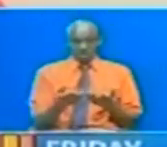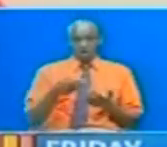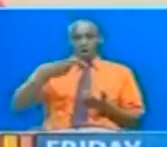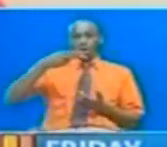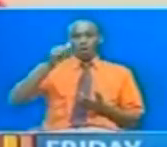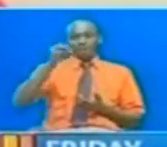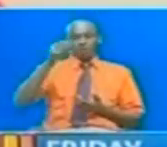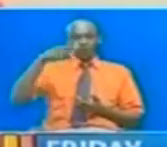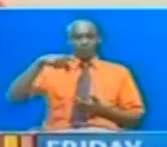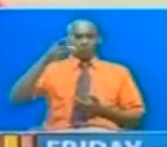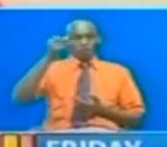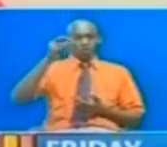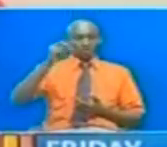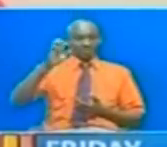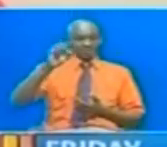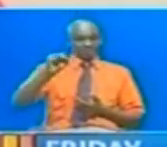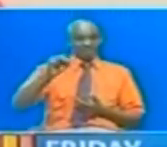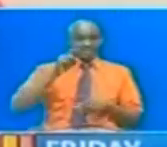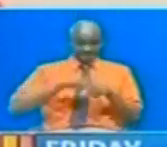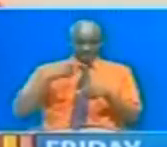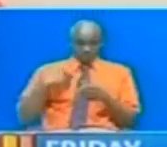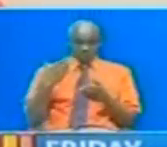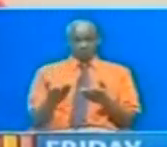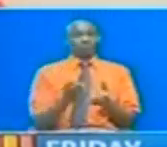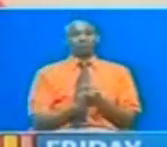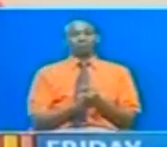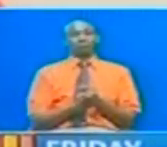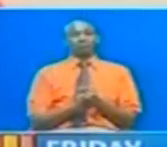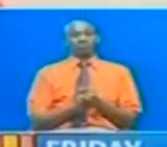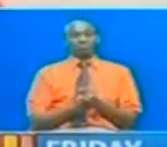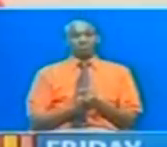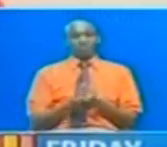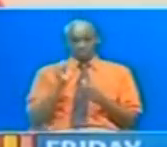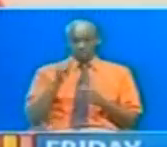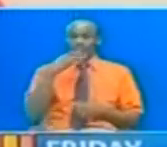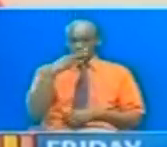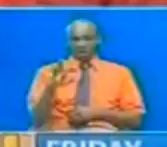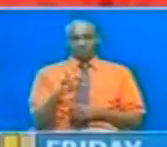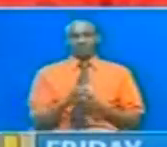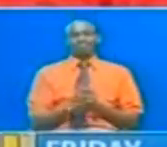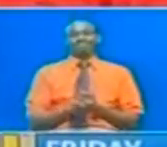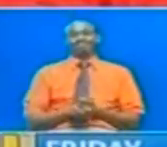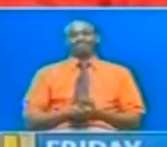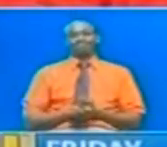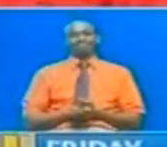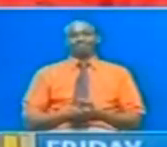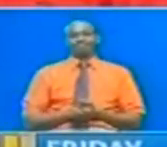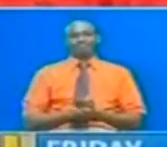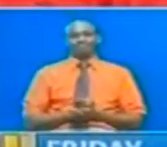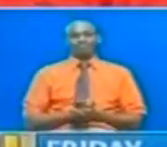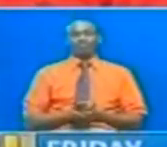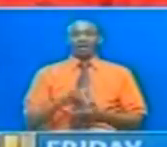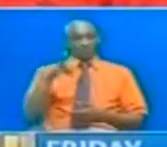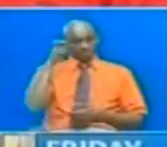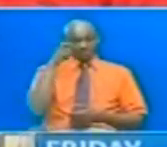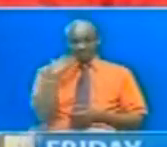homophones in matters of phonology or phonetics, or if you like, mm-hmm. pronunciations. Okay, Willis, okay, got that